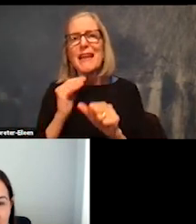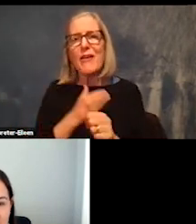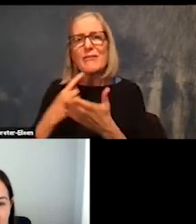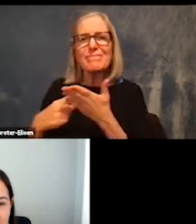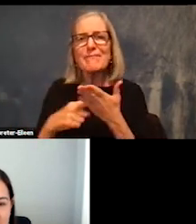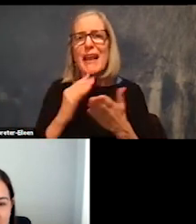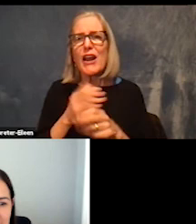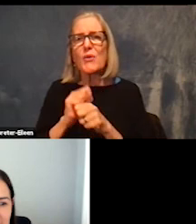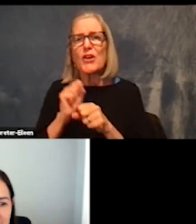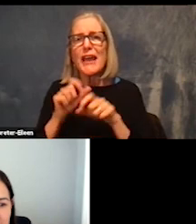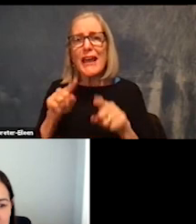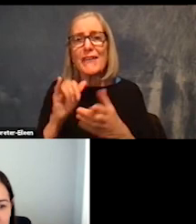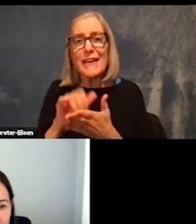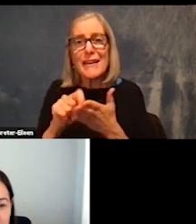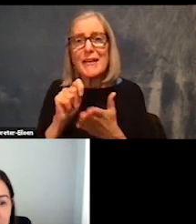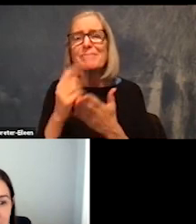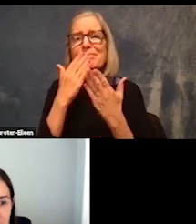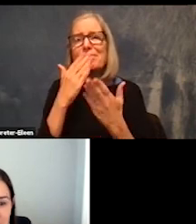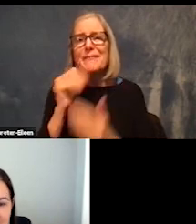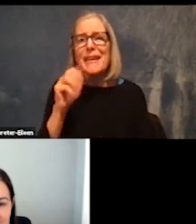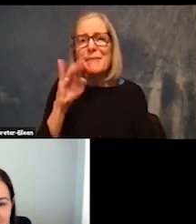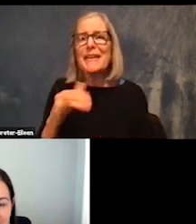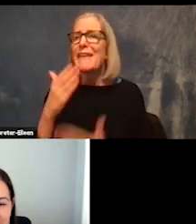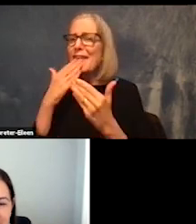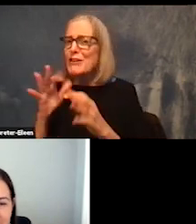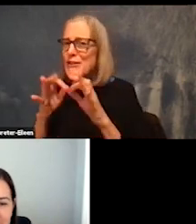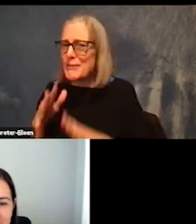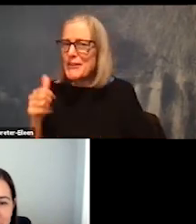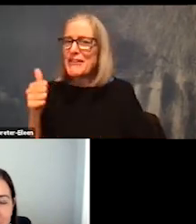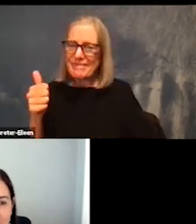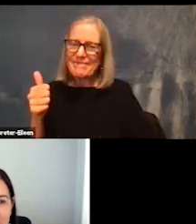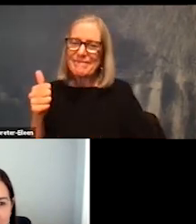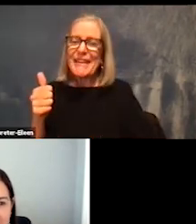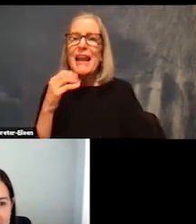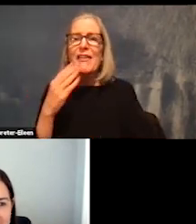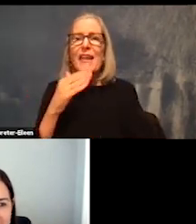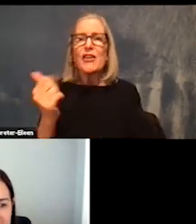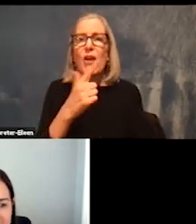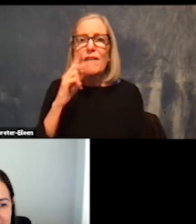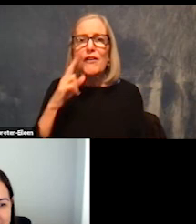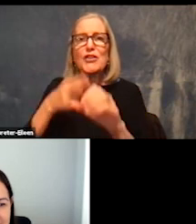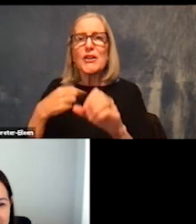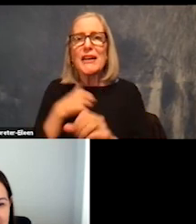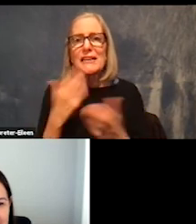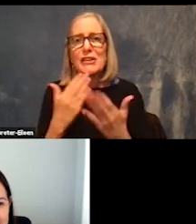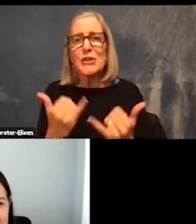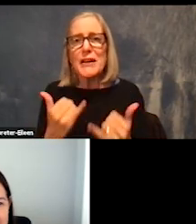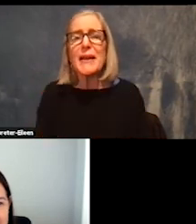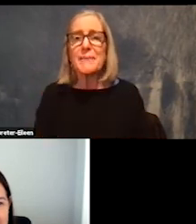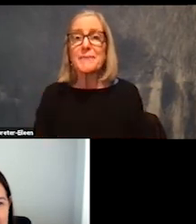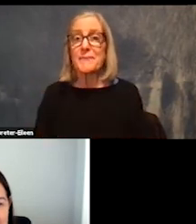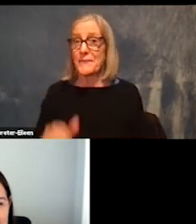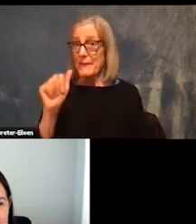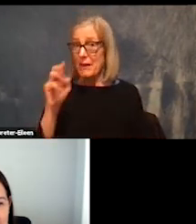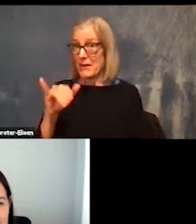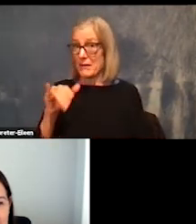time. Thank you, Amy. Thank you to the interpreters today, and thank you everyone for joining us. And the recording